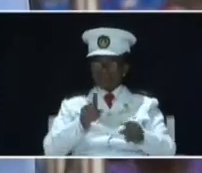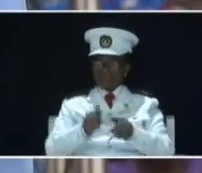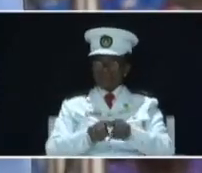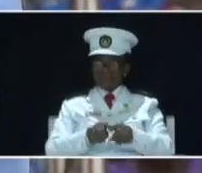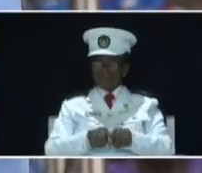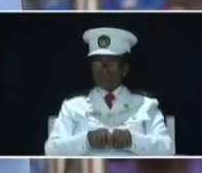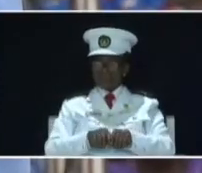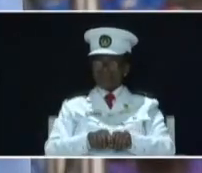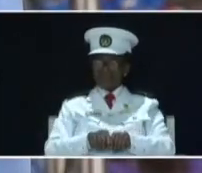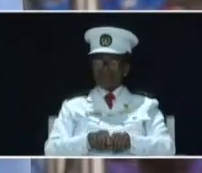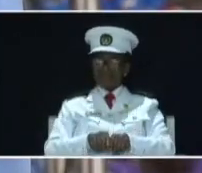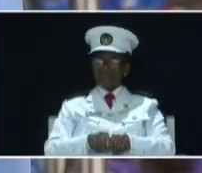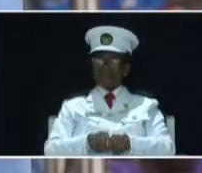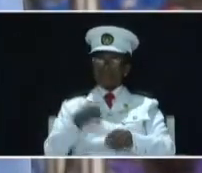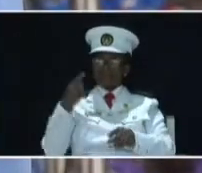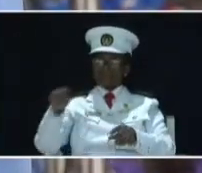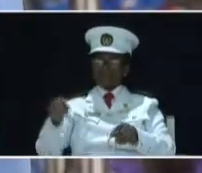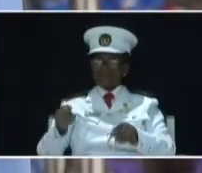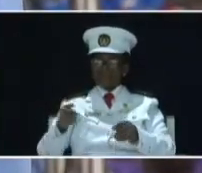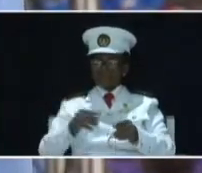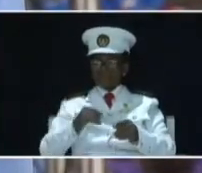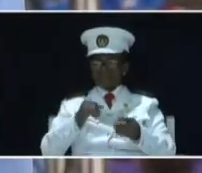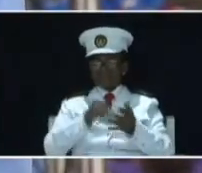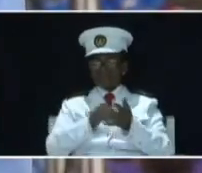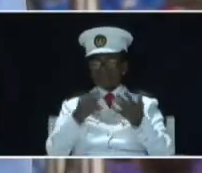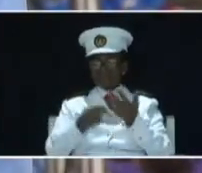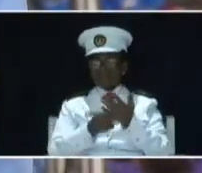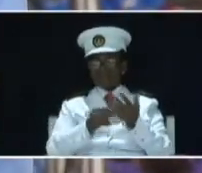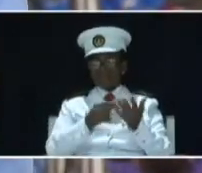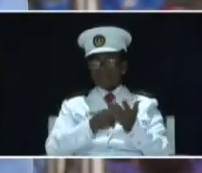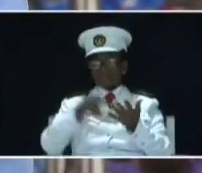The June Holy Ghost service,